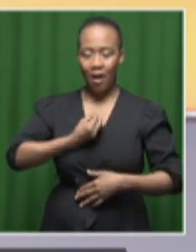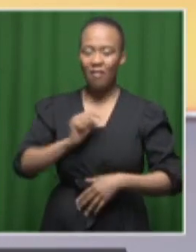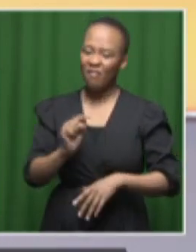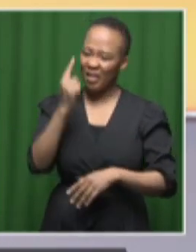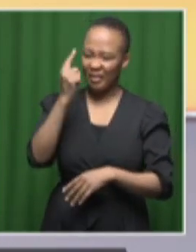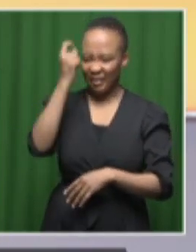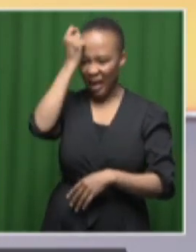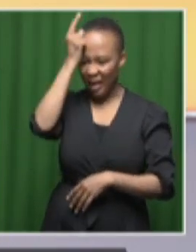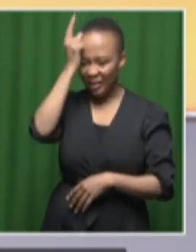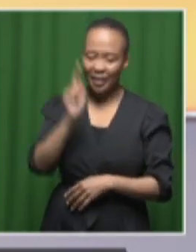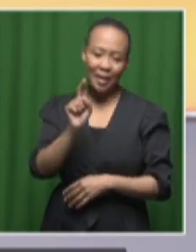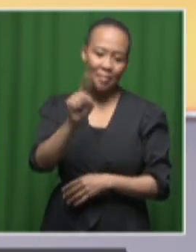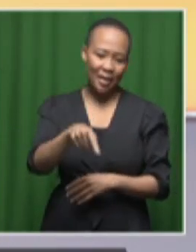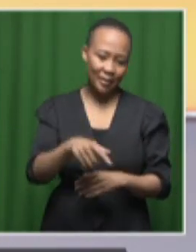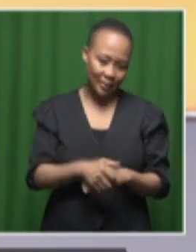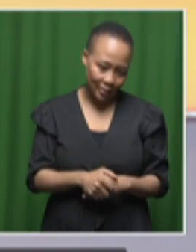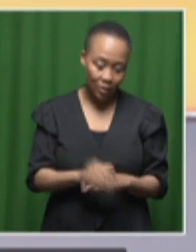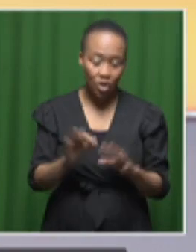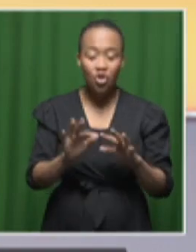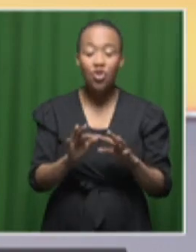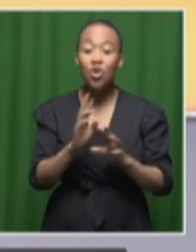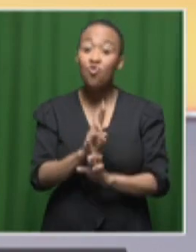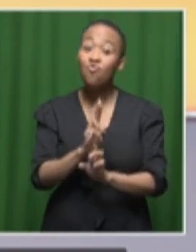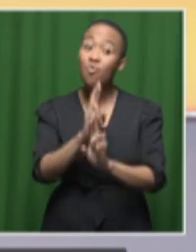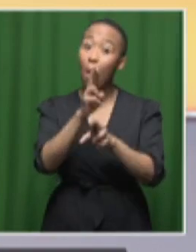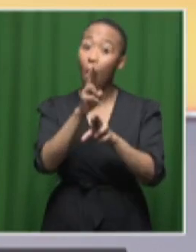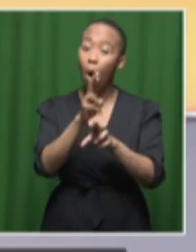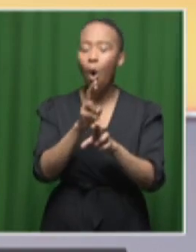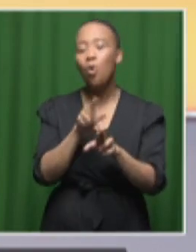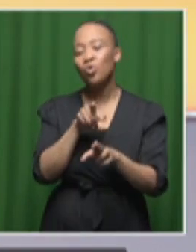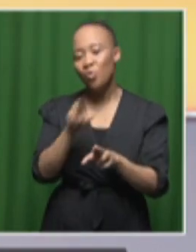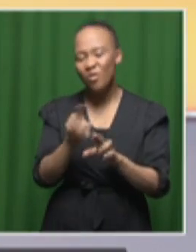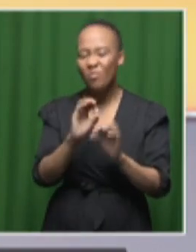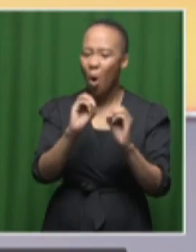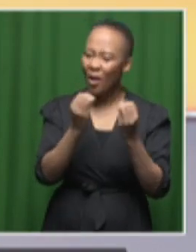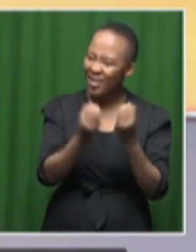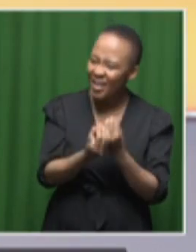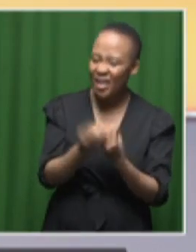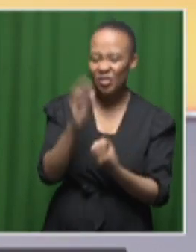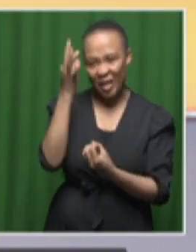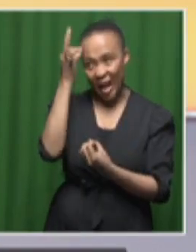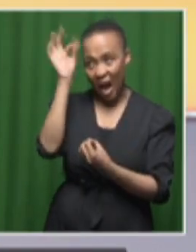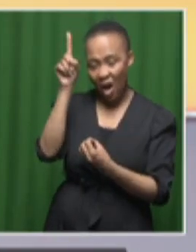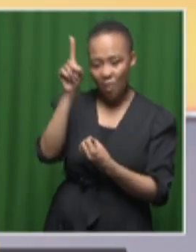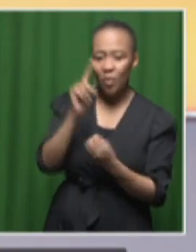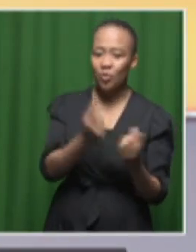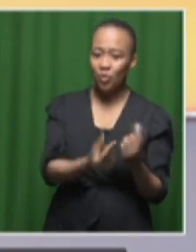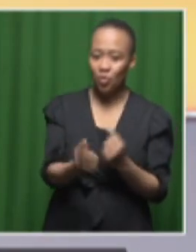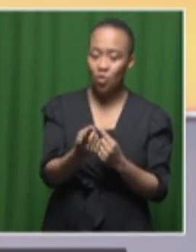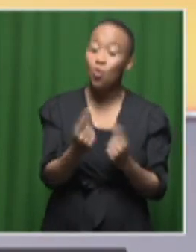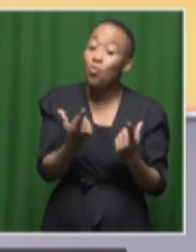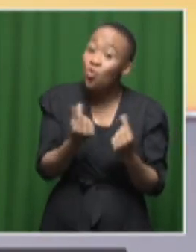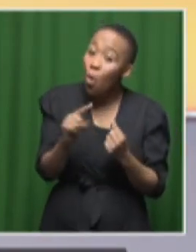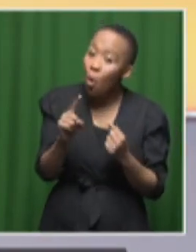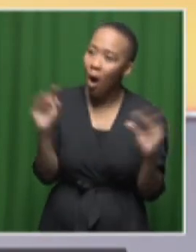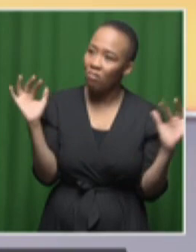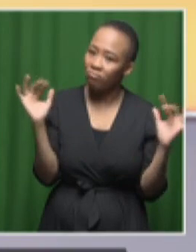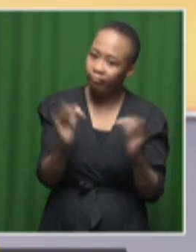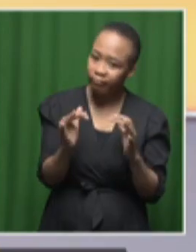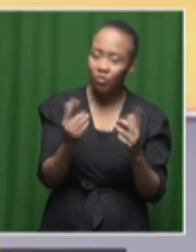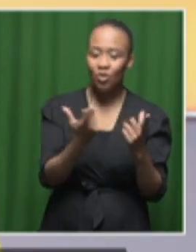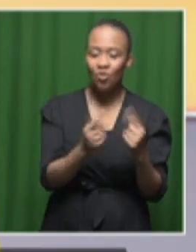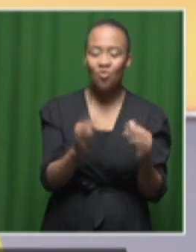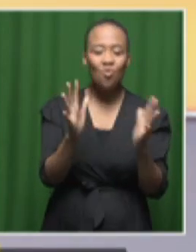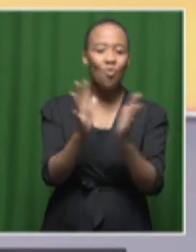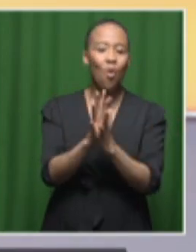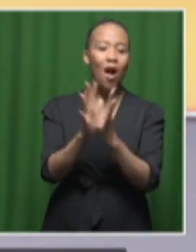do indeed sell the report to any of these institutions. And what we do is when they do buy it, we actually workshop with them to really figure out what does